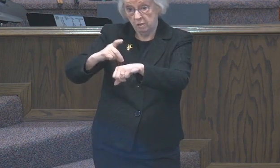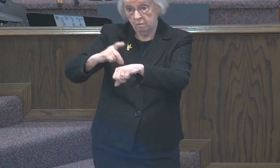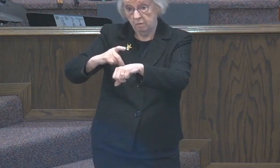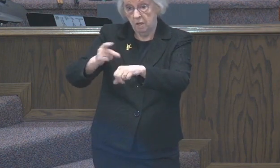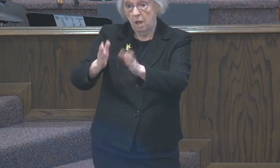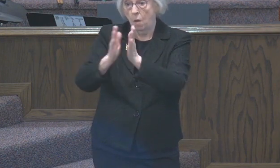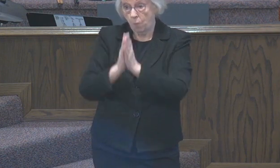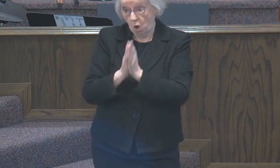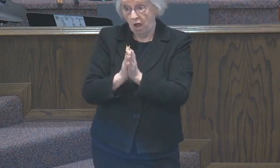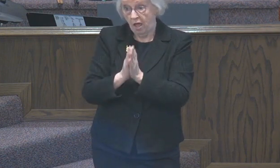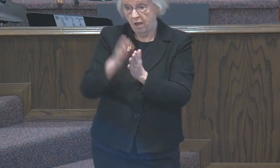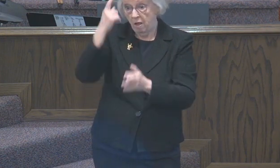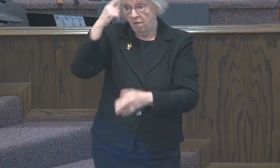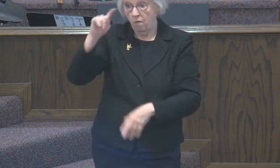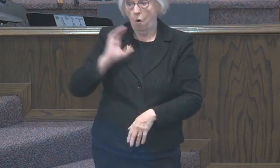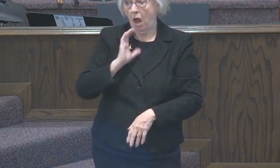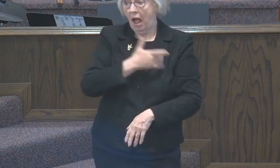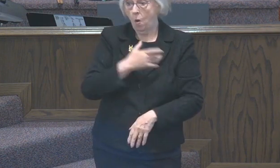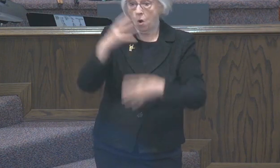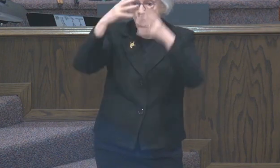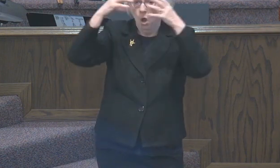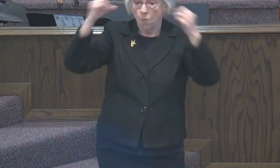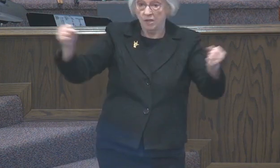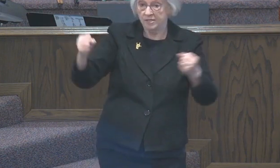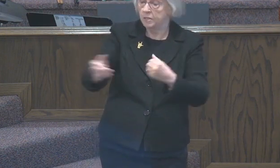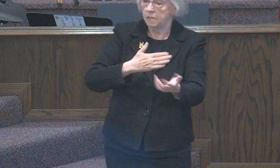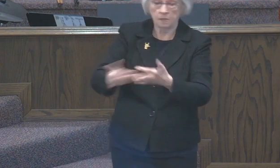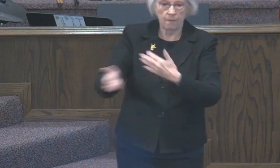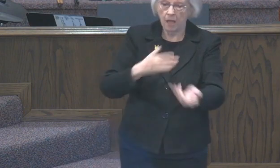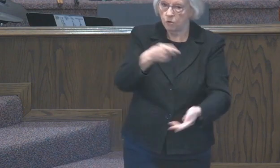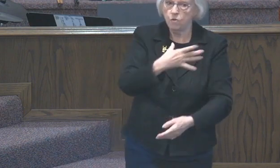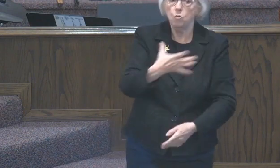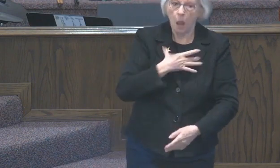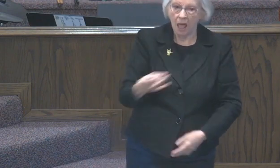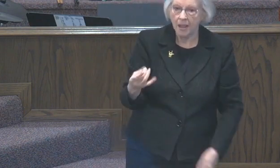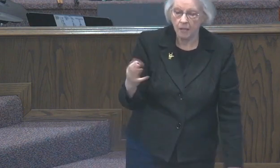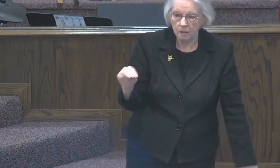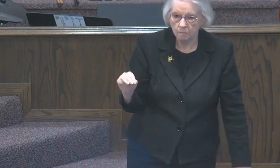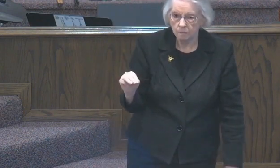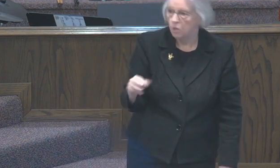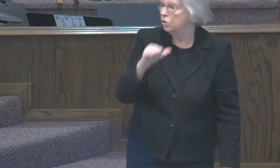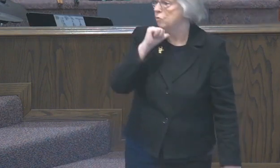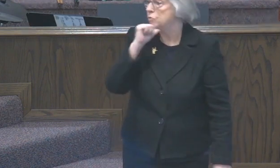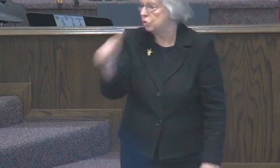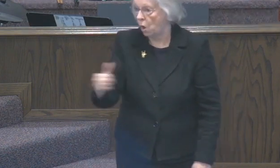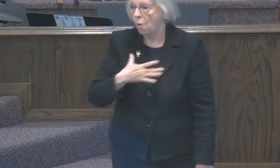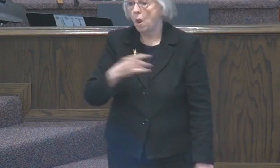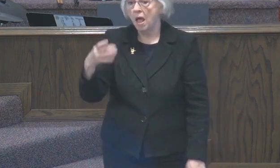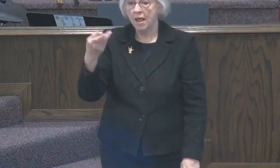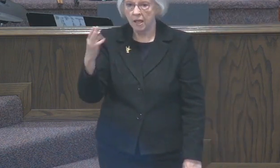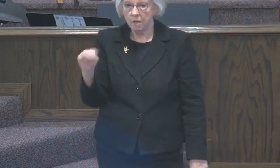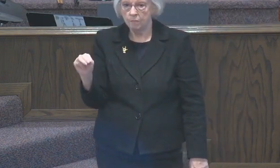king, in his conversation with Nehemiah, that Nehemiah stopped in the middle of his conversation and he just